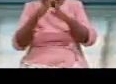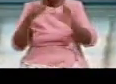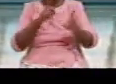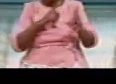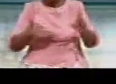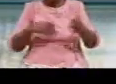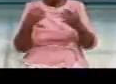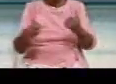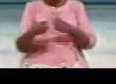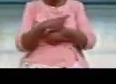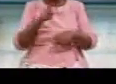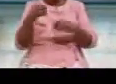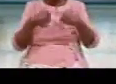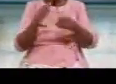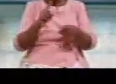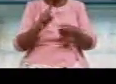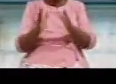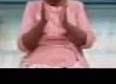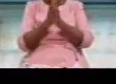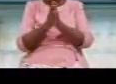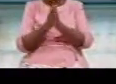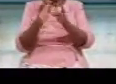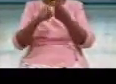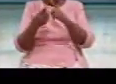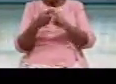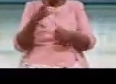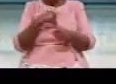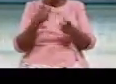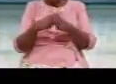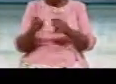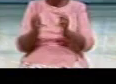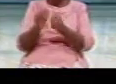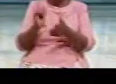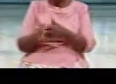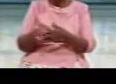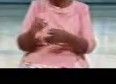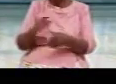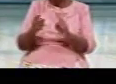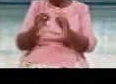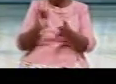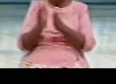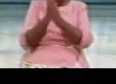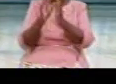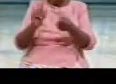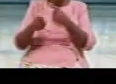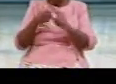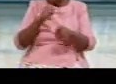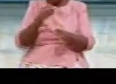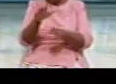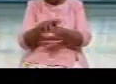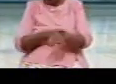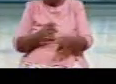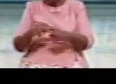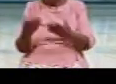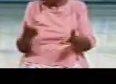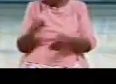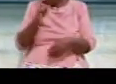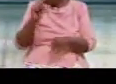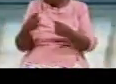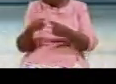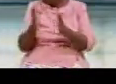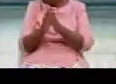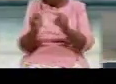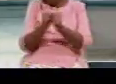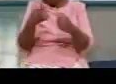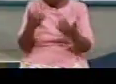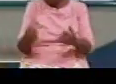had a prayer partner, and then if the prayer partner is getting slow, you are there already. Are we not going to pray together today? You